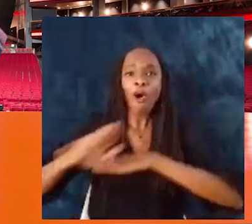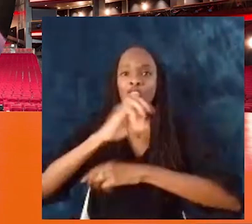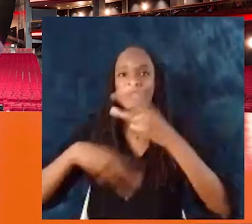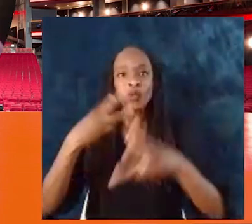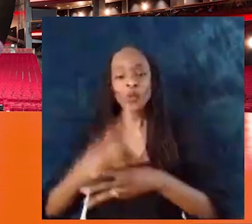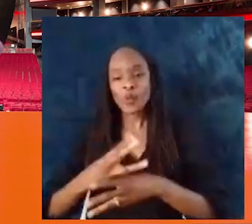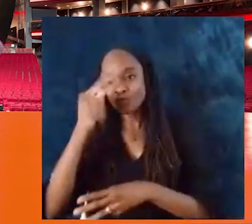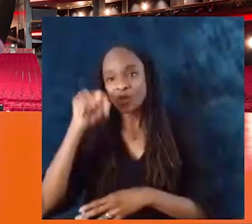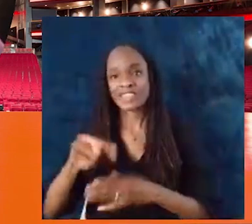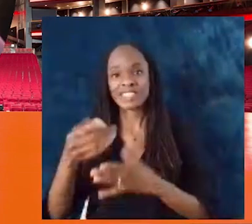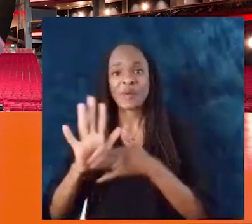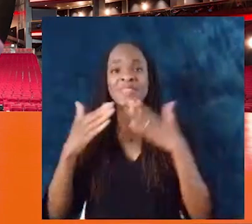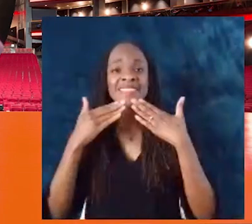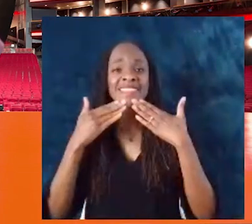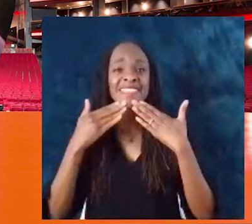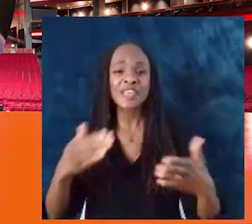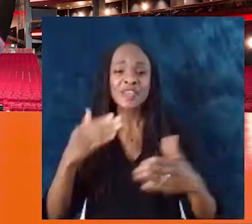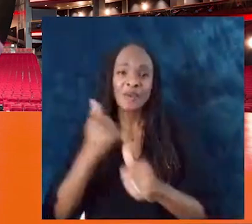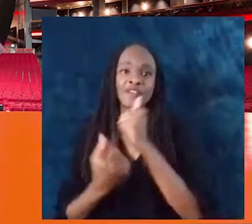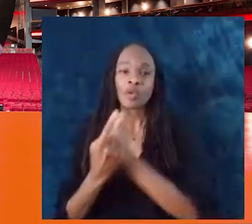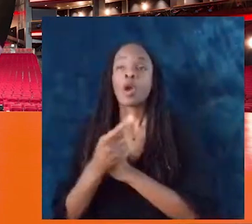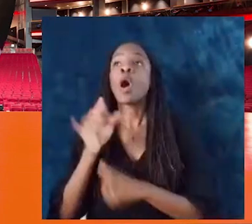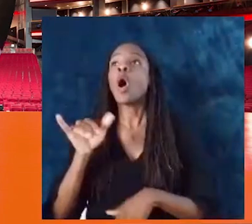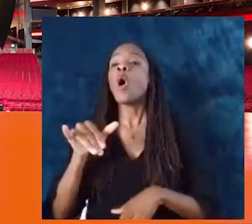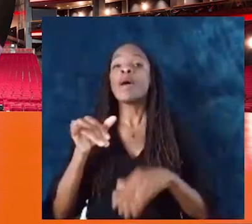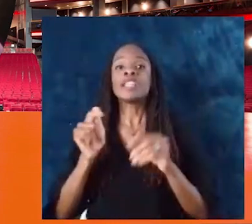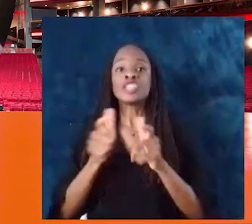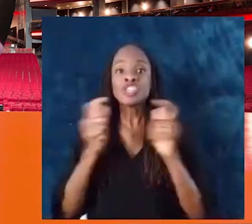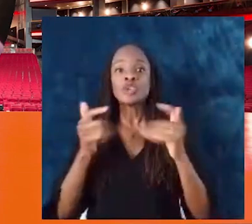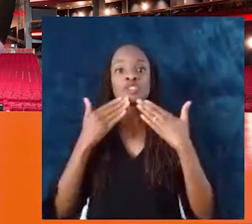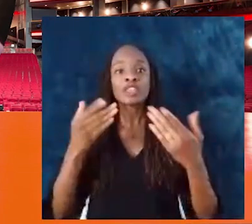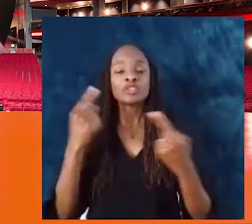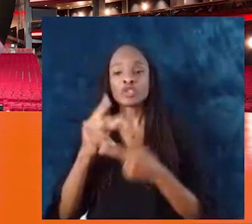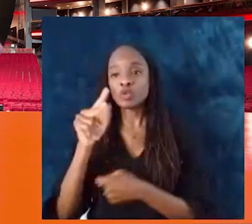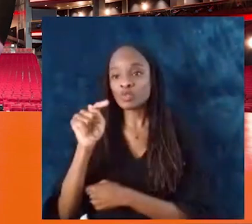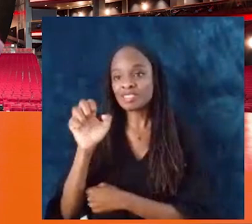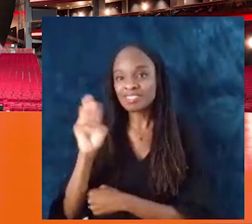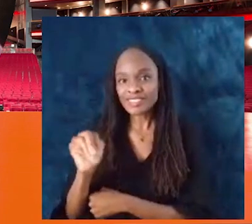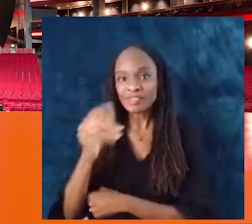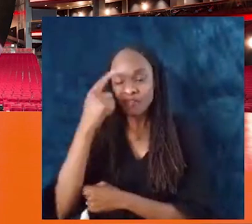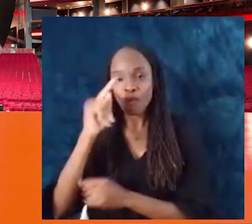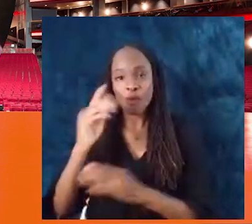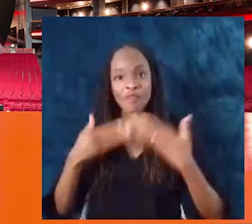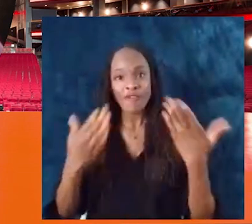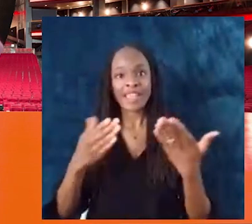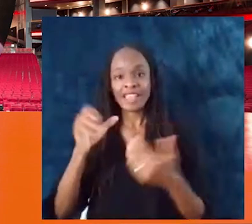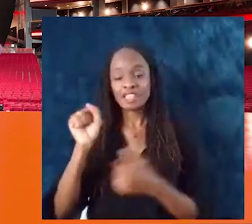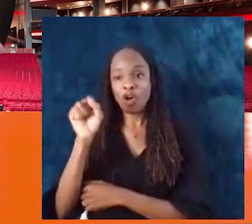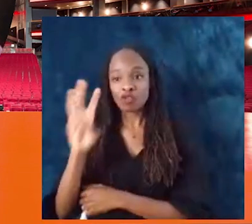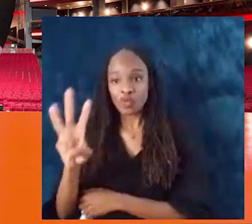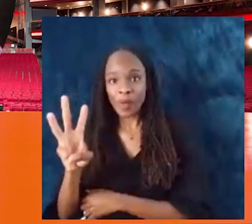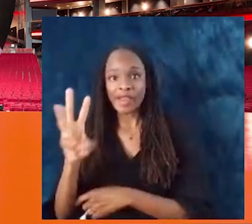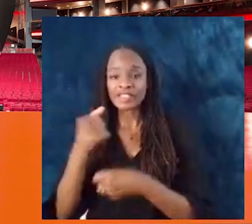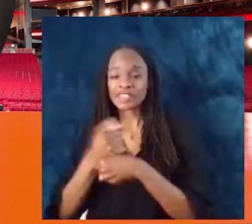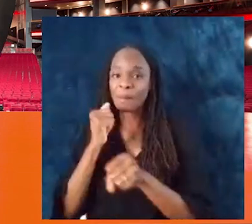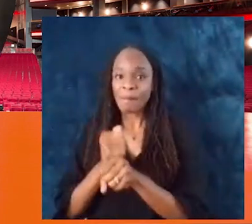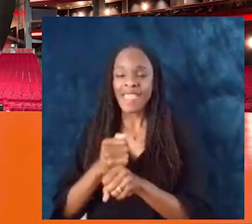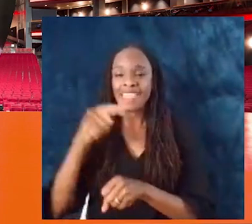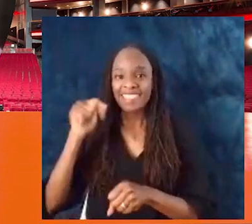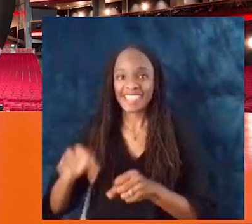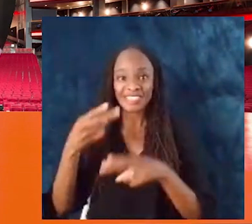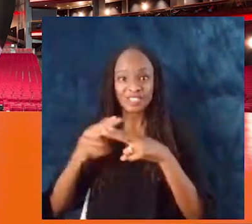film. Thank you, everybody. Oh, and a huge thank you to Toon Boom for providing the software to make this short film